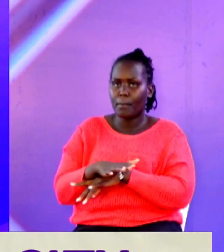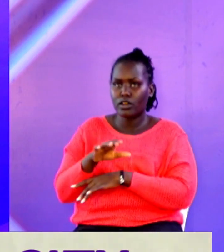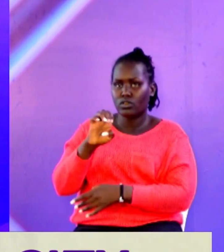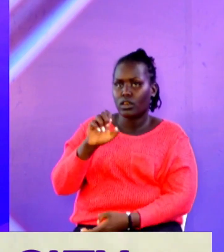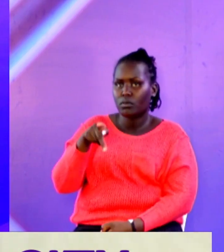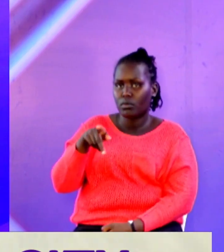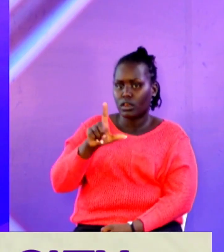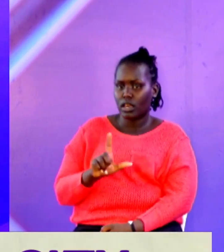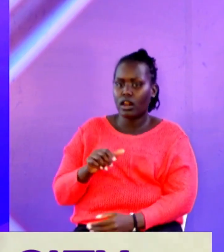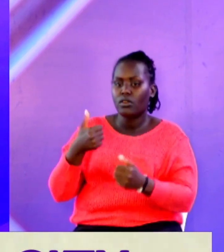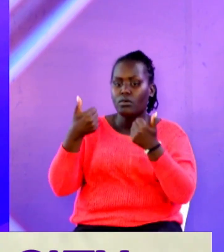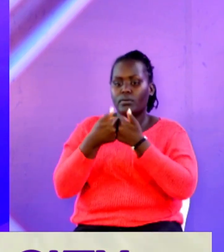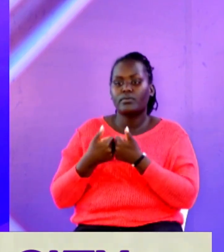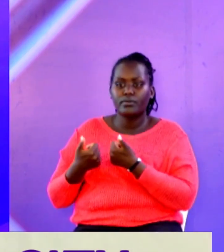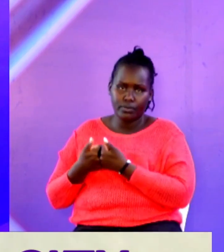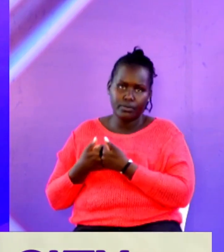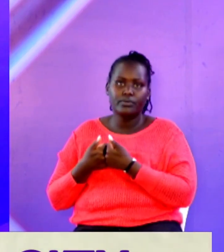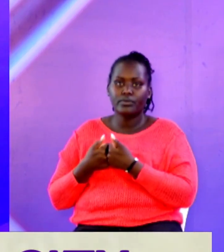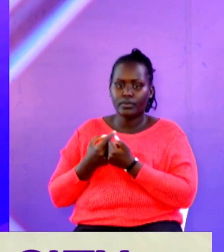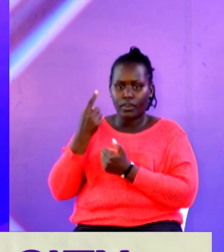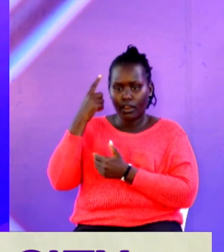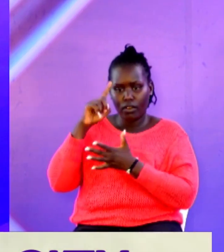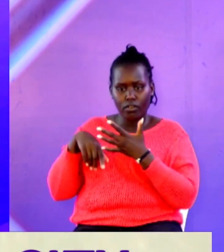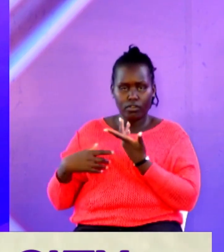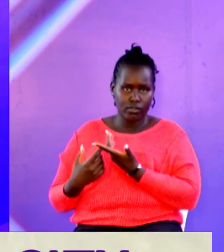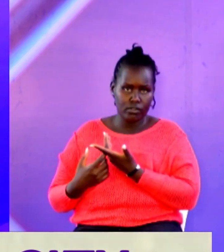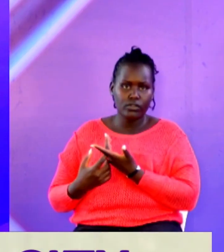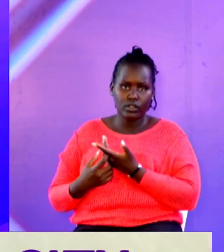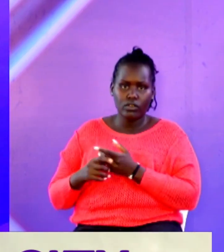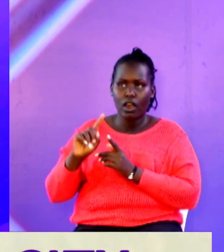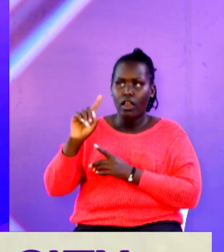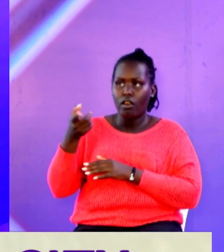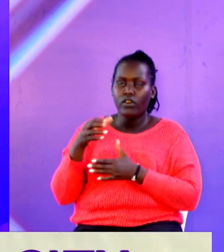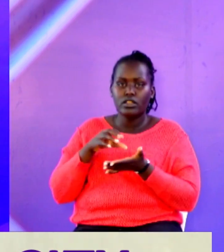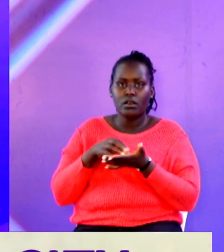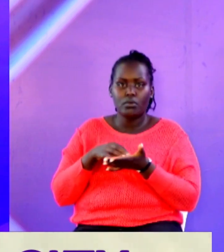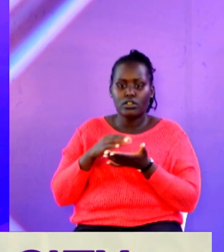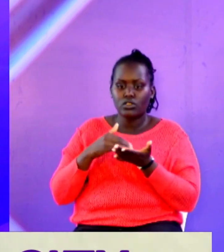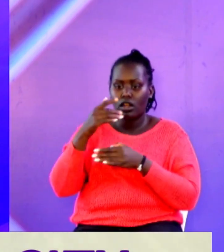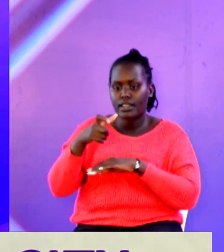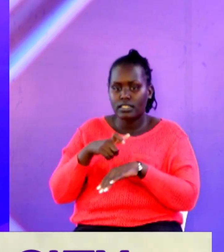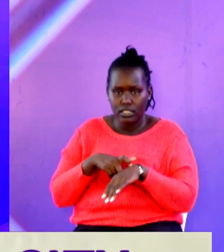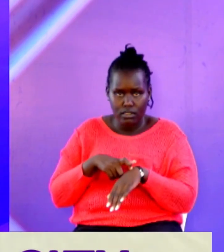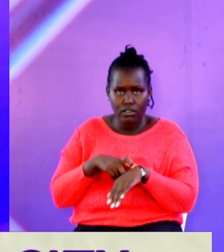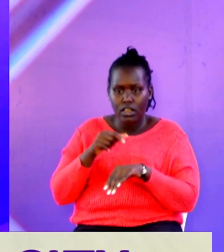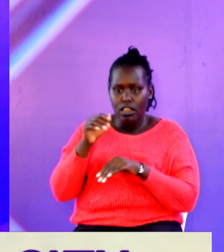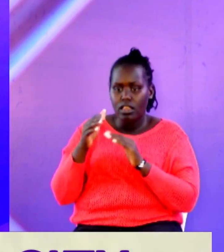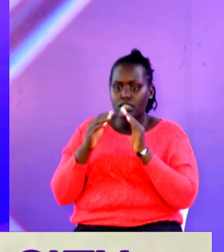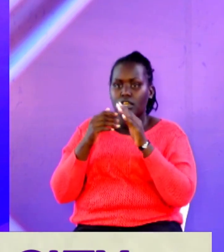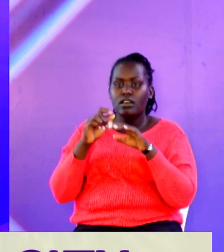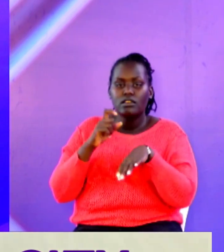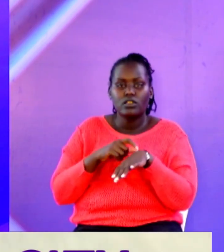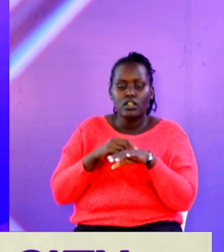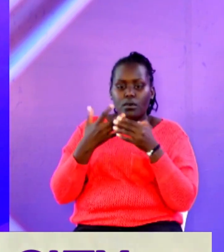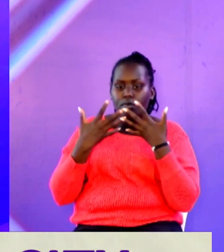EPL and they will be competing for the first position come next season? This season they managed